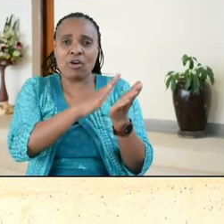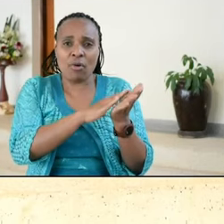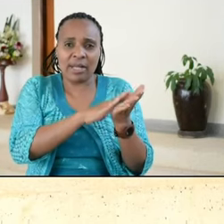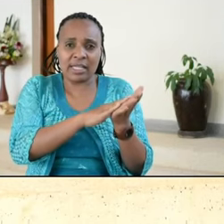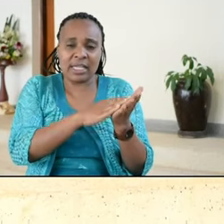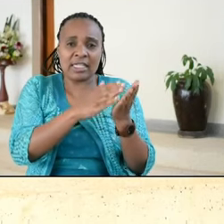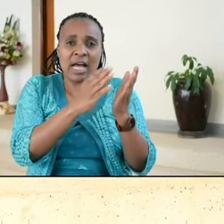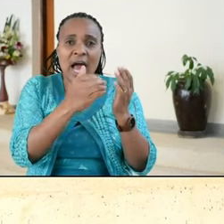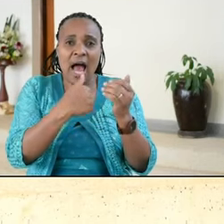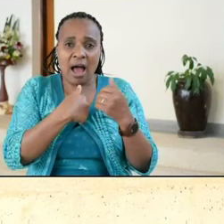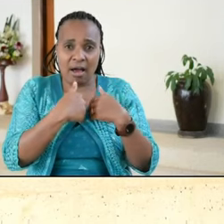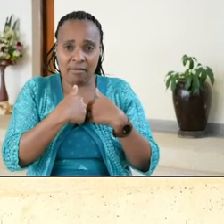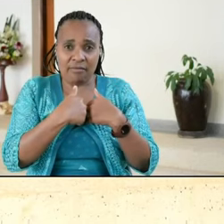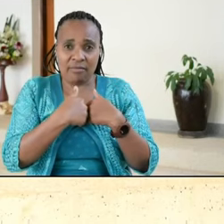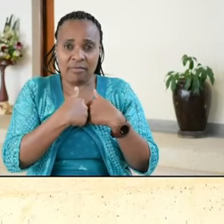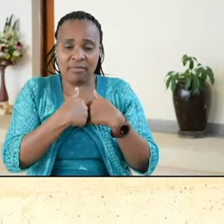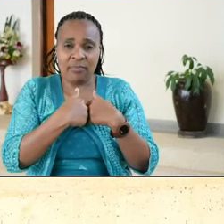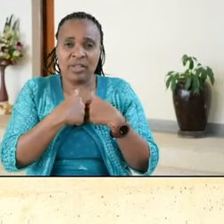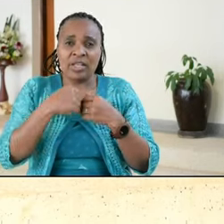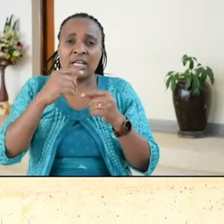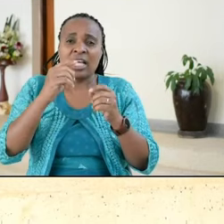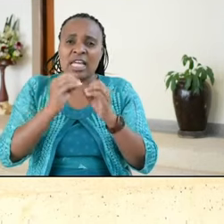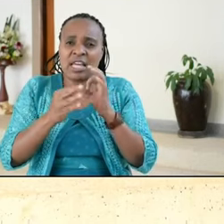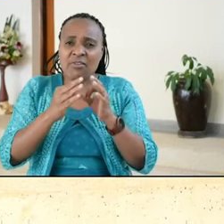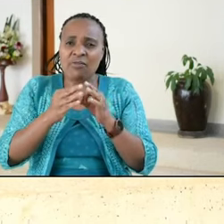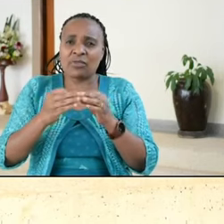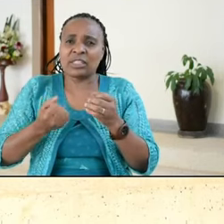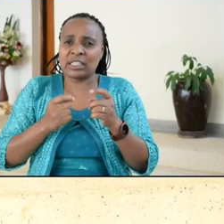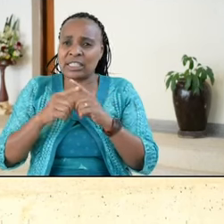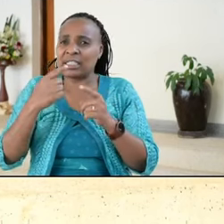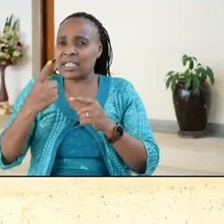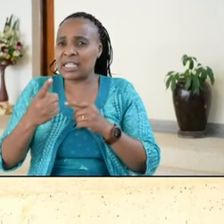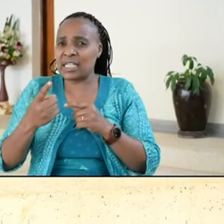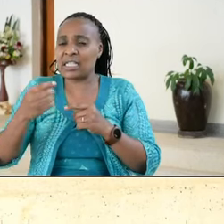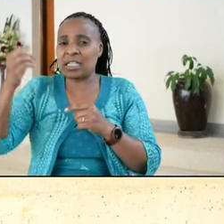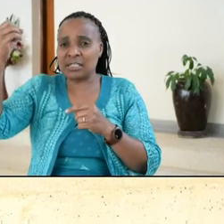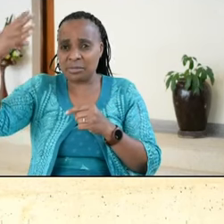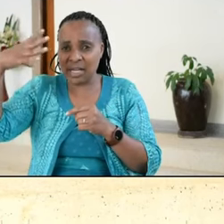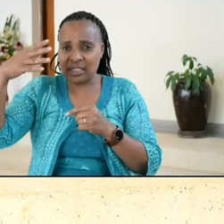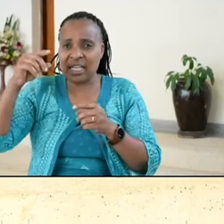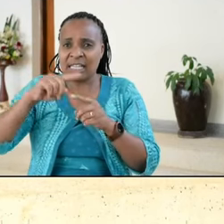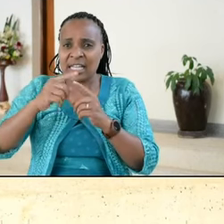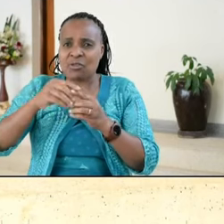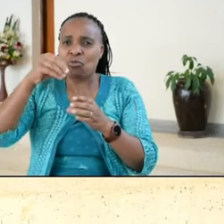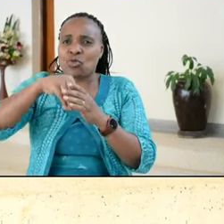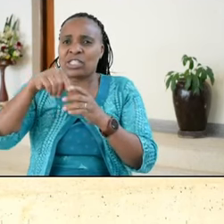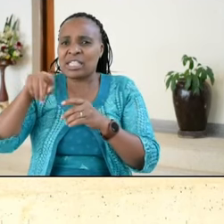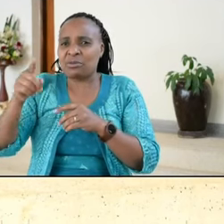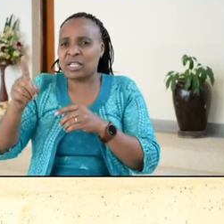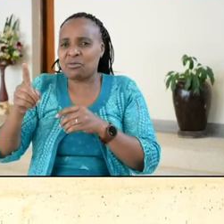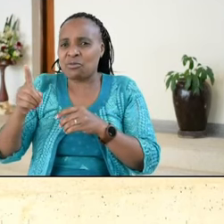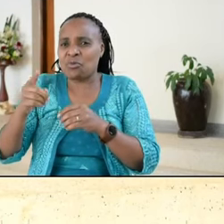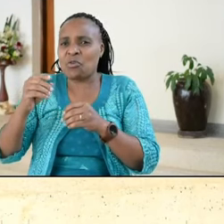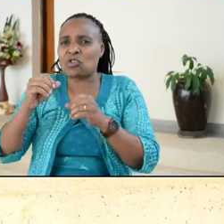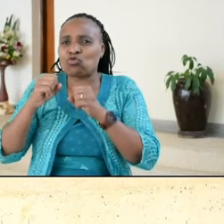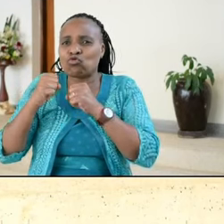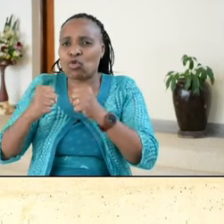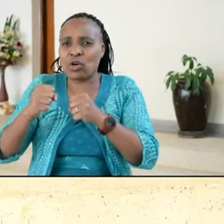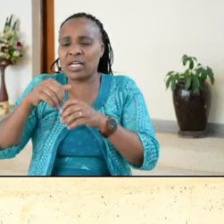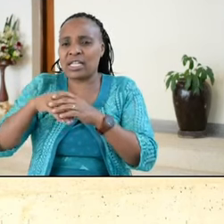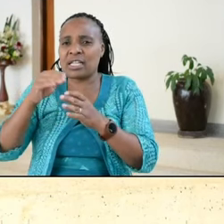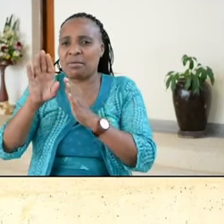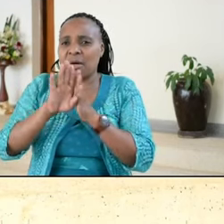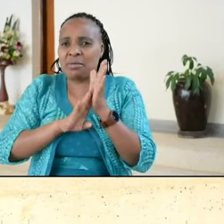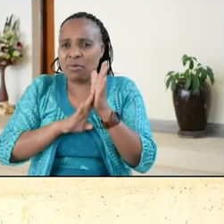Flora says, if they are inspired and they do not put themselves to be superior to the Bible or in the